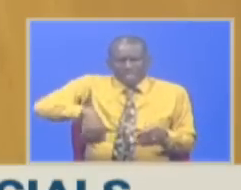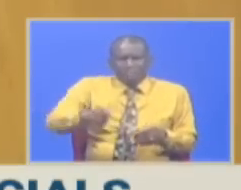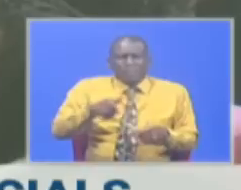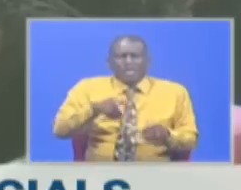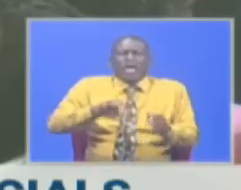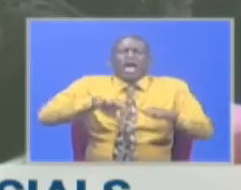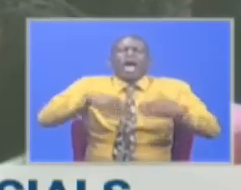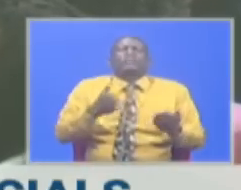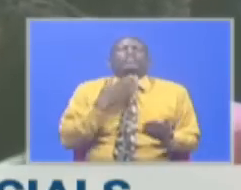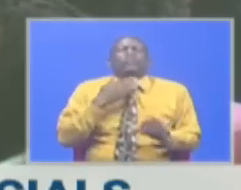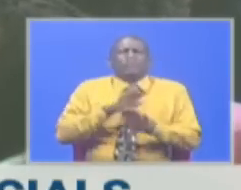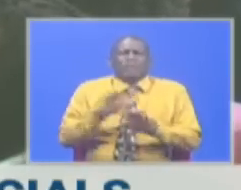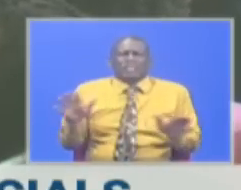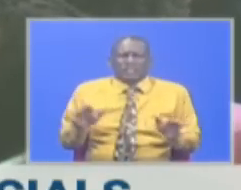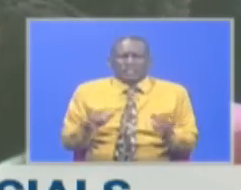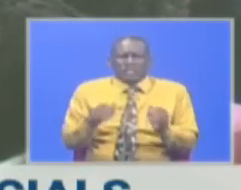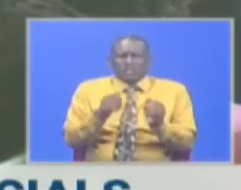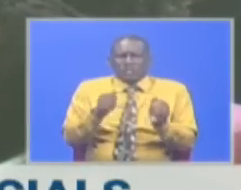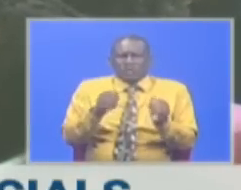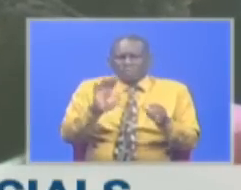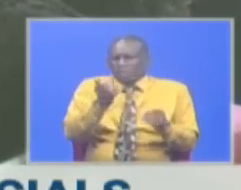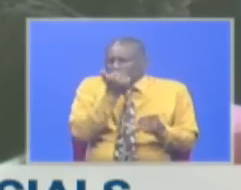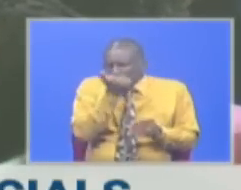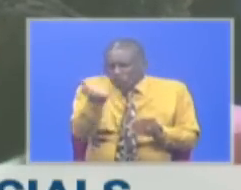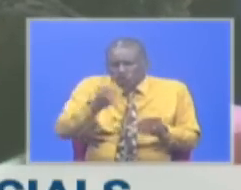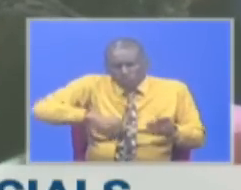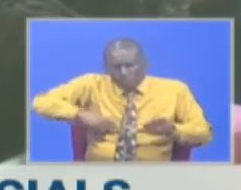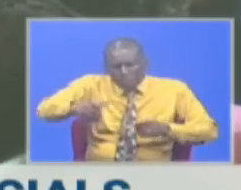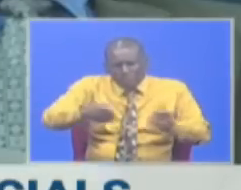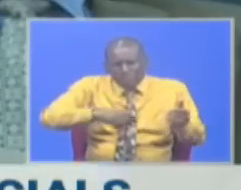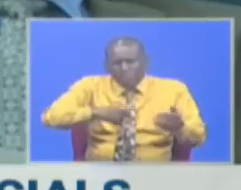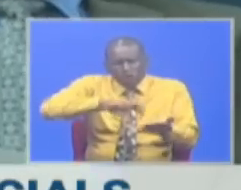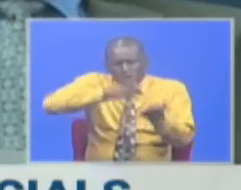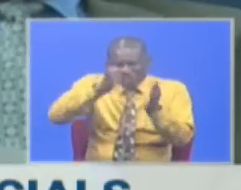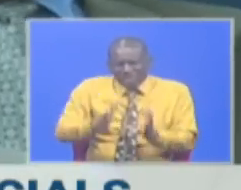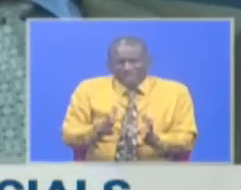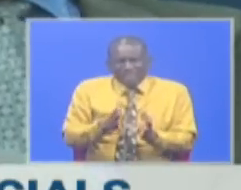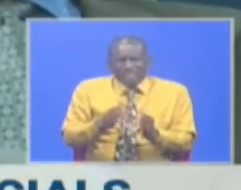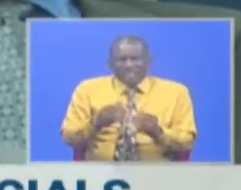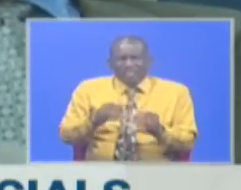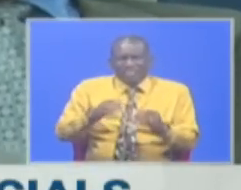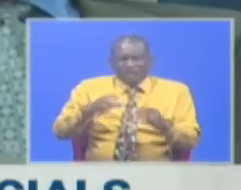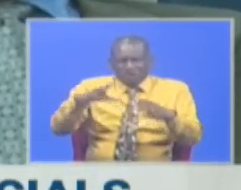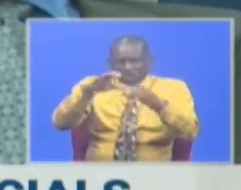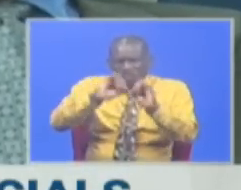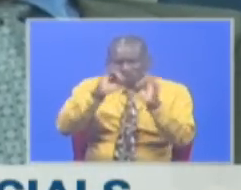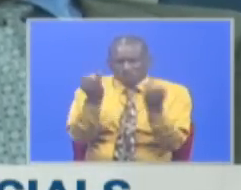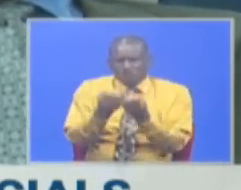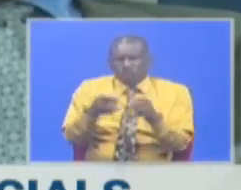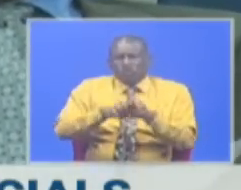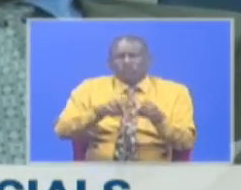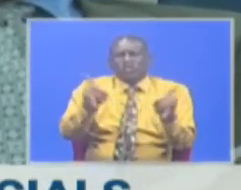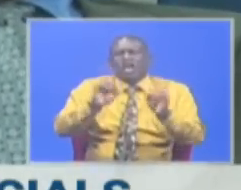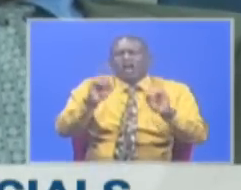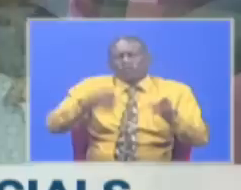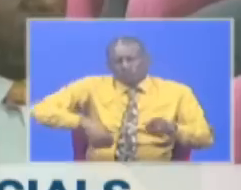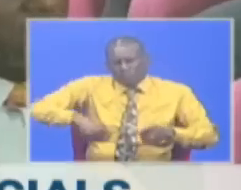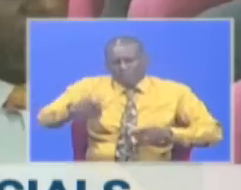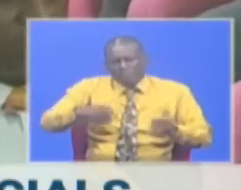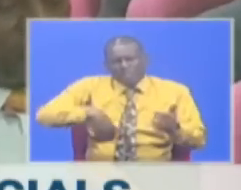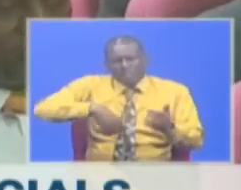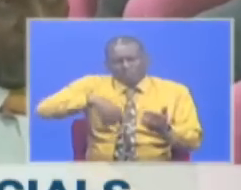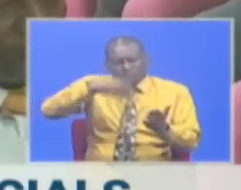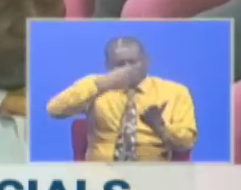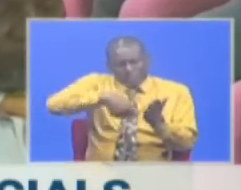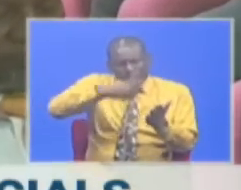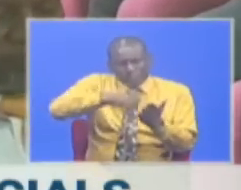pleasure. Besides ignoring to pay suppliers and contractors, the agencies have also failed to remit statutory deductions such